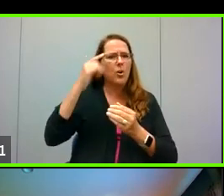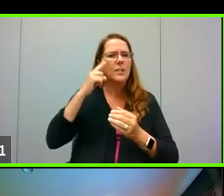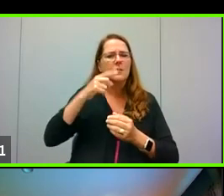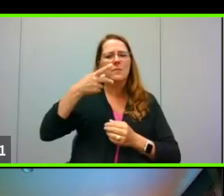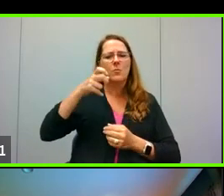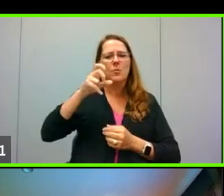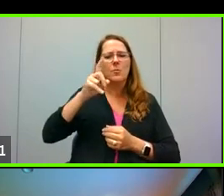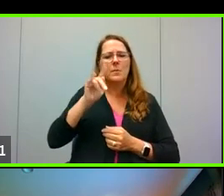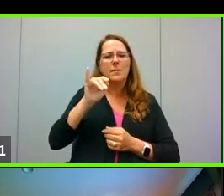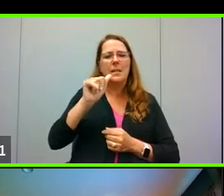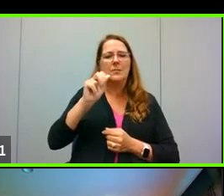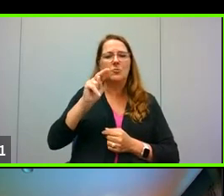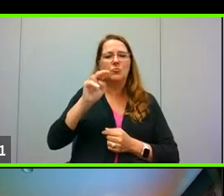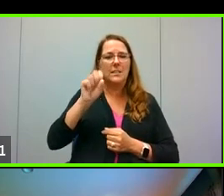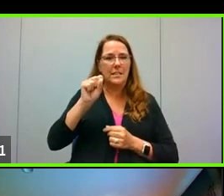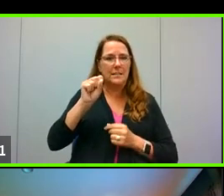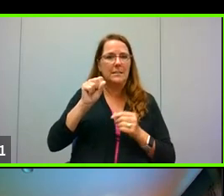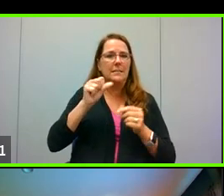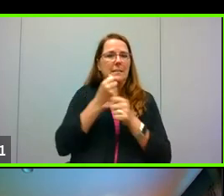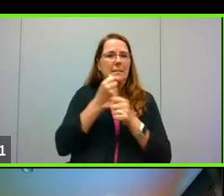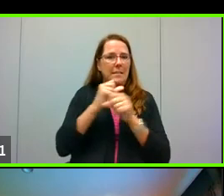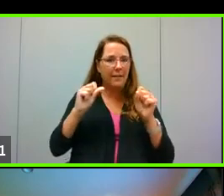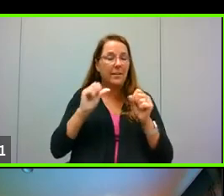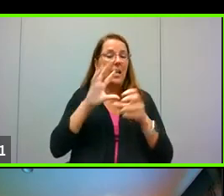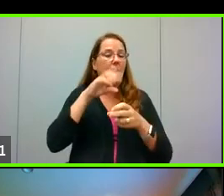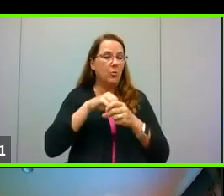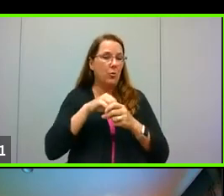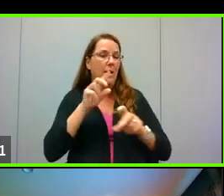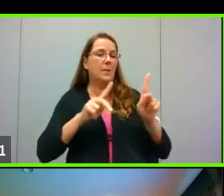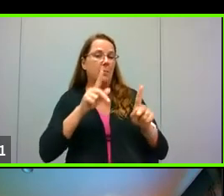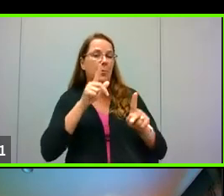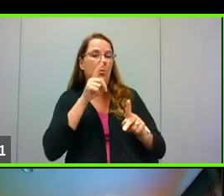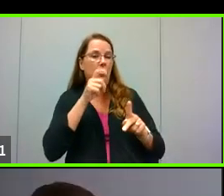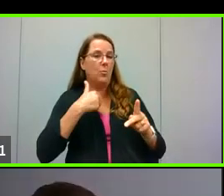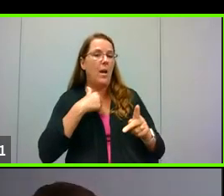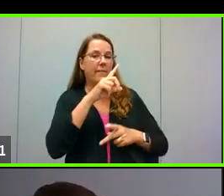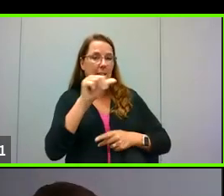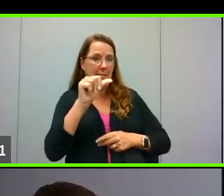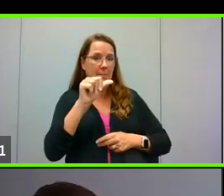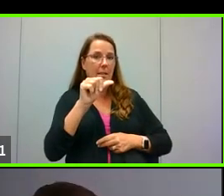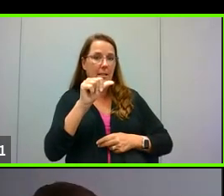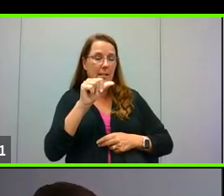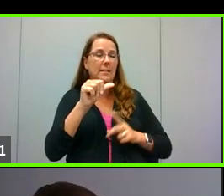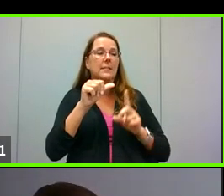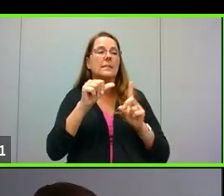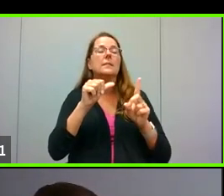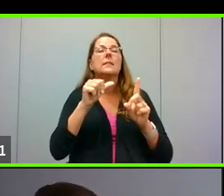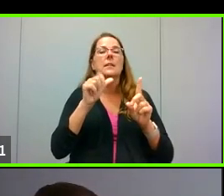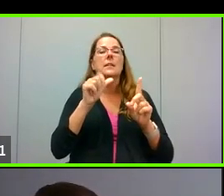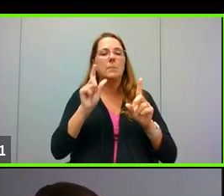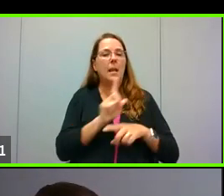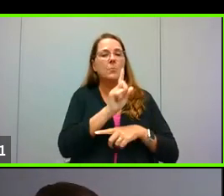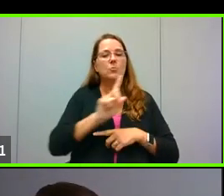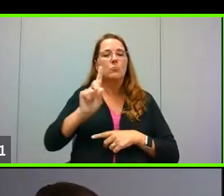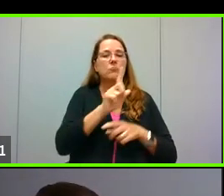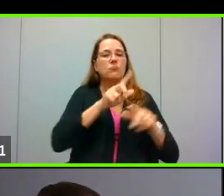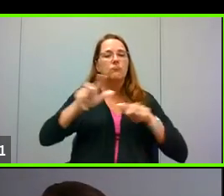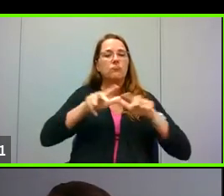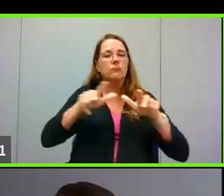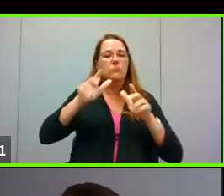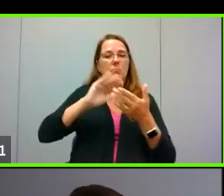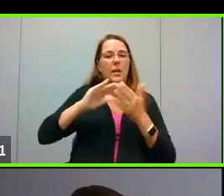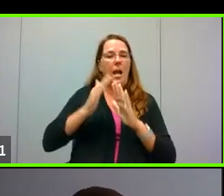safety, especially including those of us with disabilities, when it comes to moving about in our communities, so that